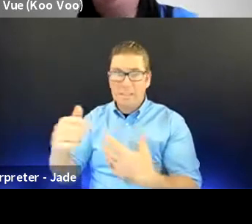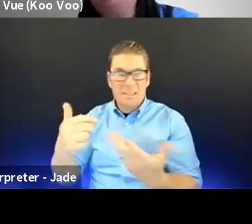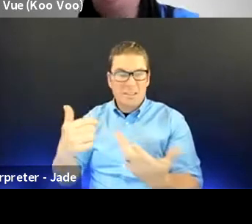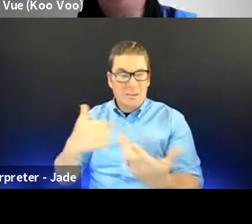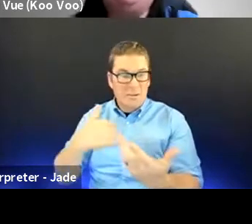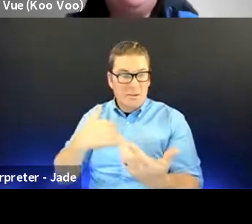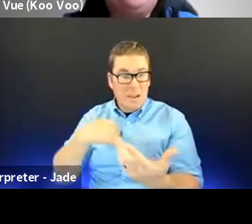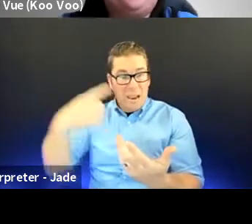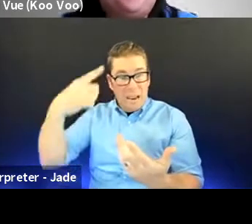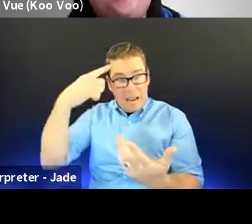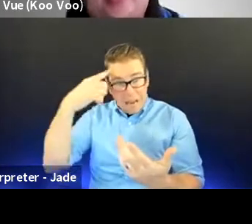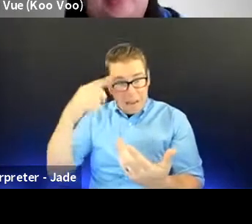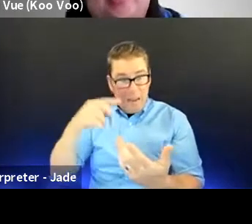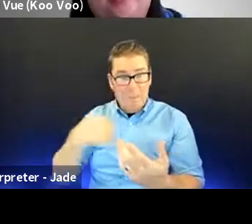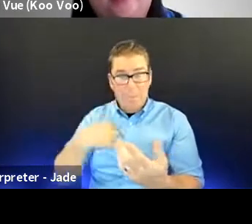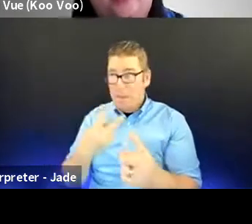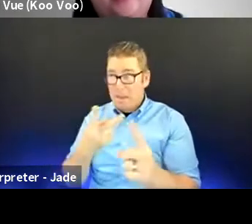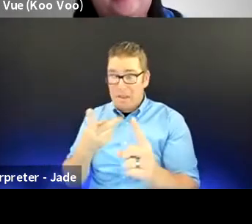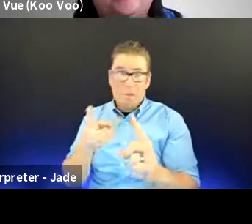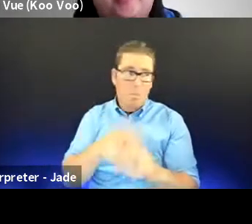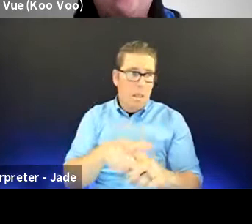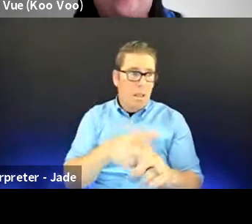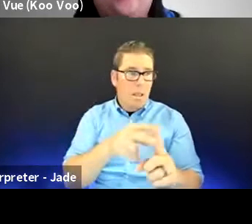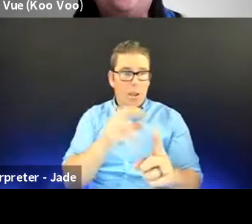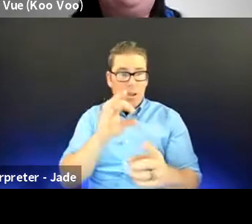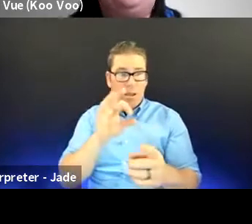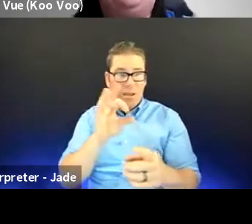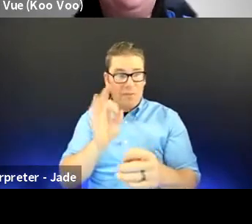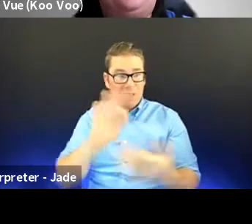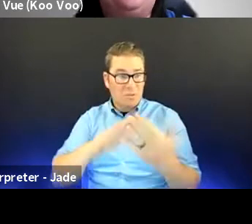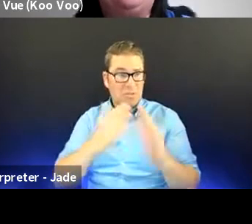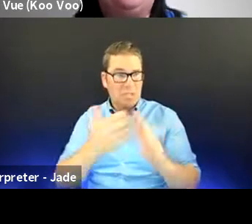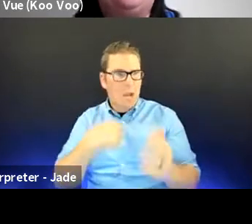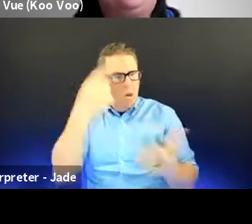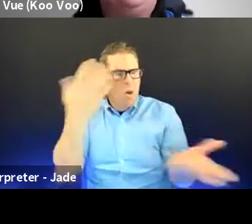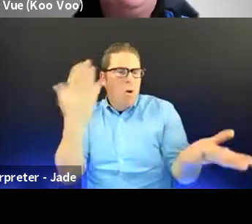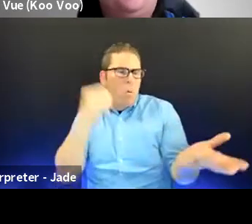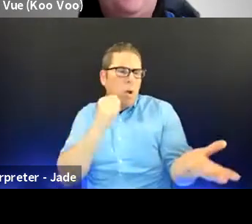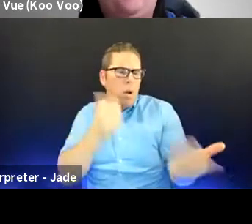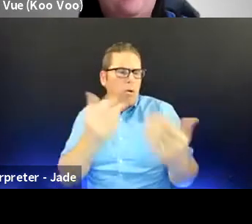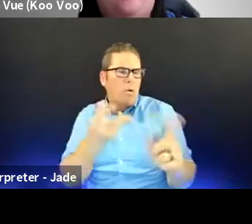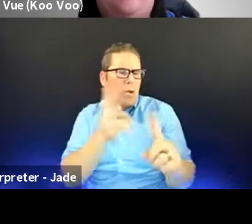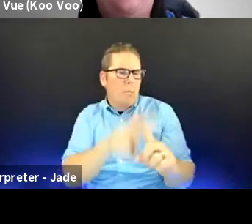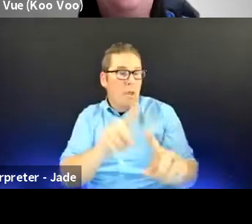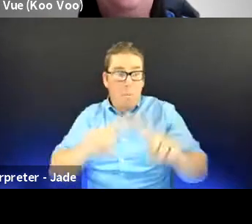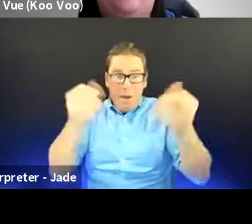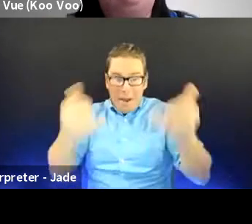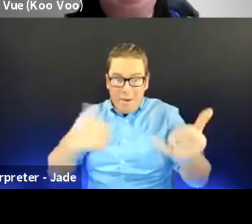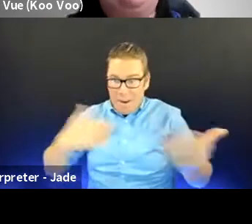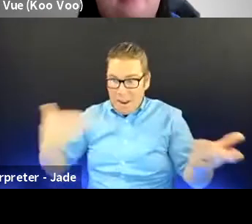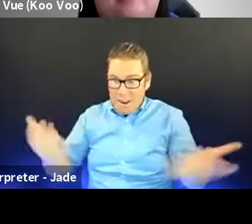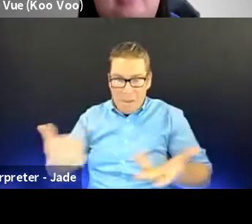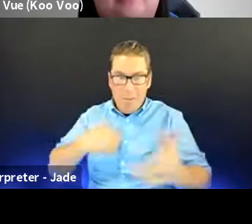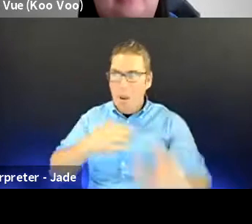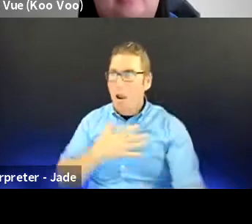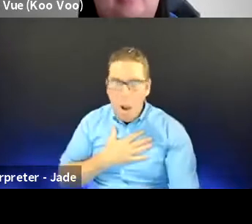like, oh my gosh, I don't want to go anywhere else, right? I found my place. And I think that's one of the best things about my